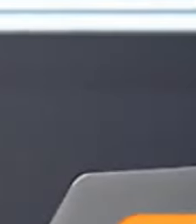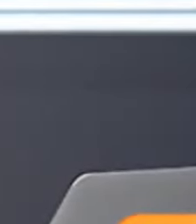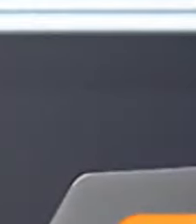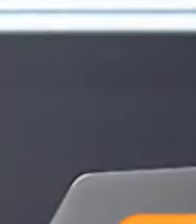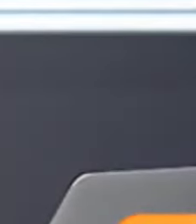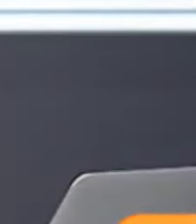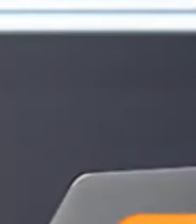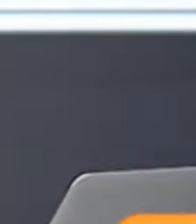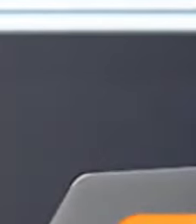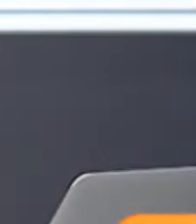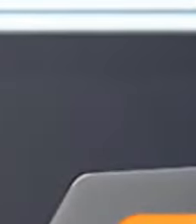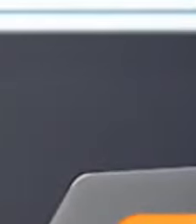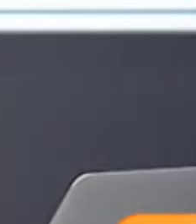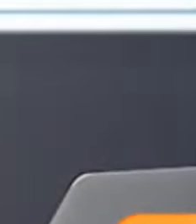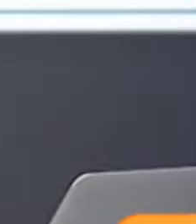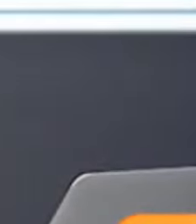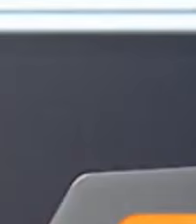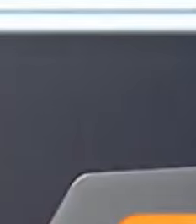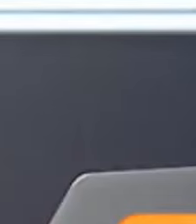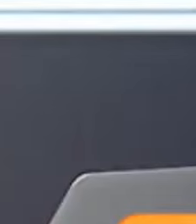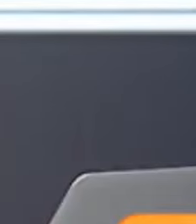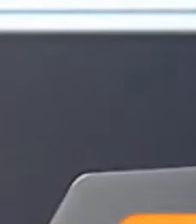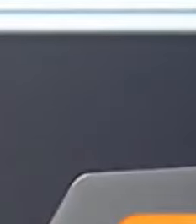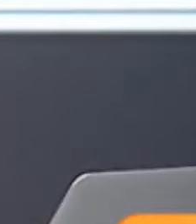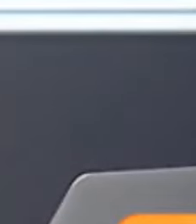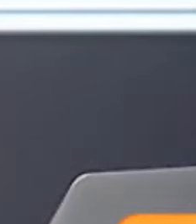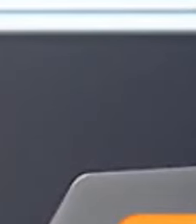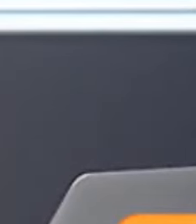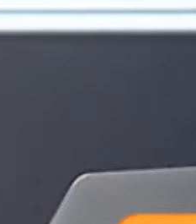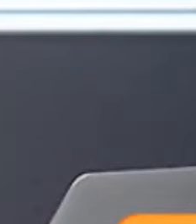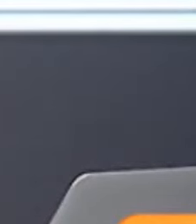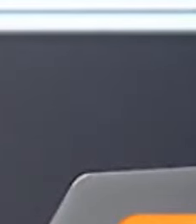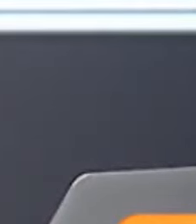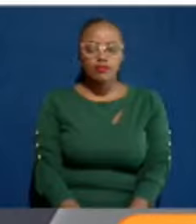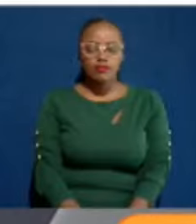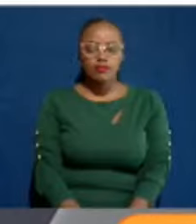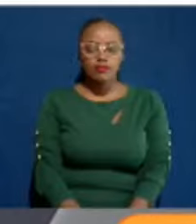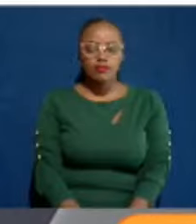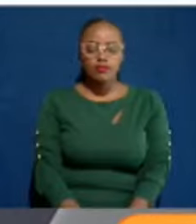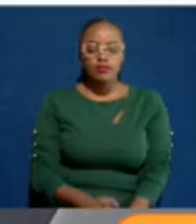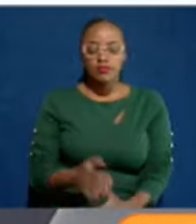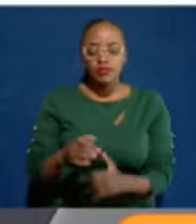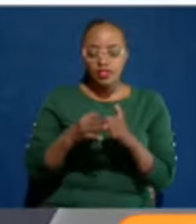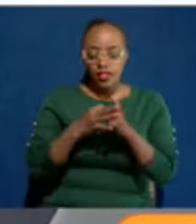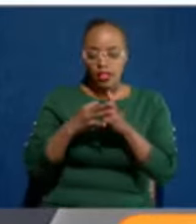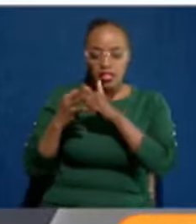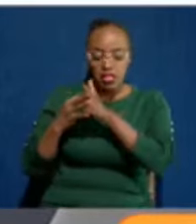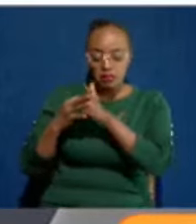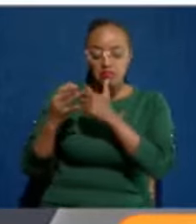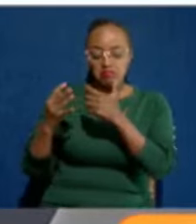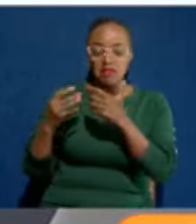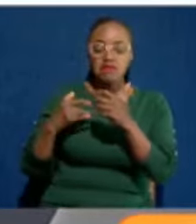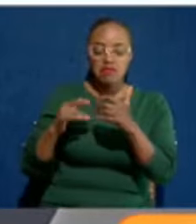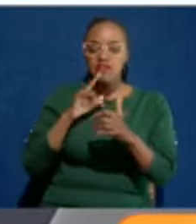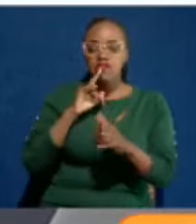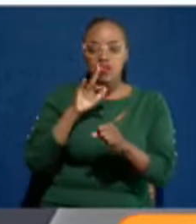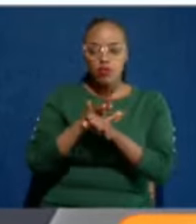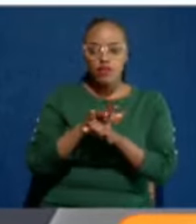Nane, Nane. It was the eighth day of the eighth month, and protesters had promised the eighth